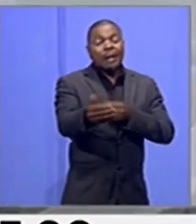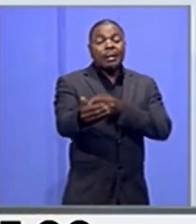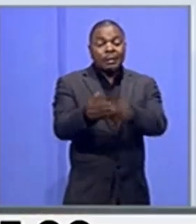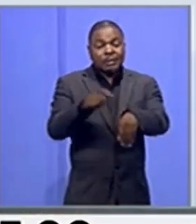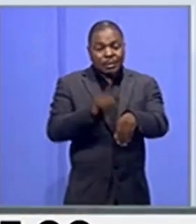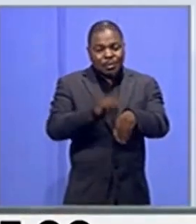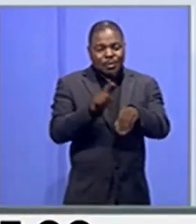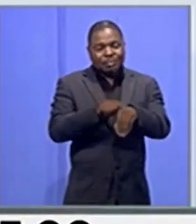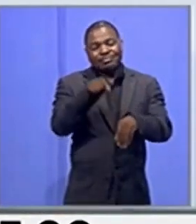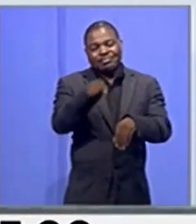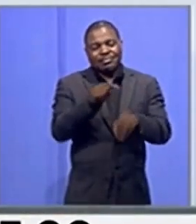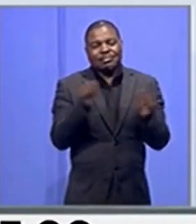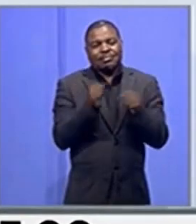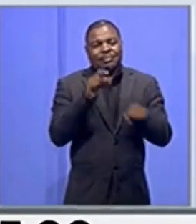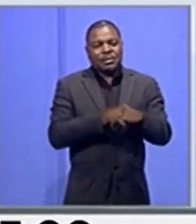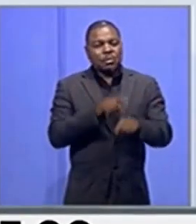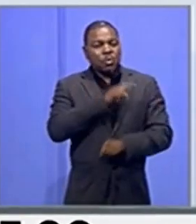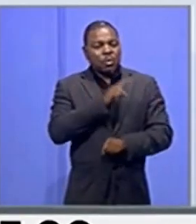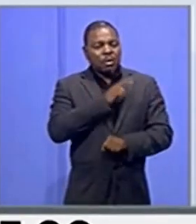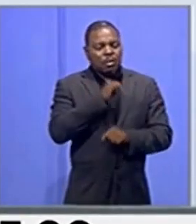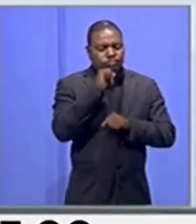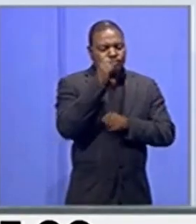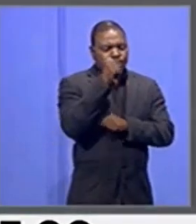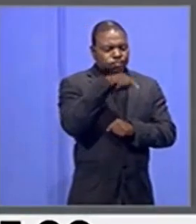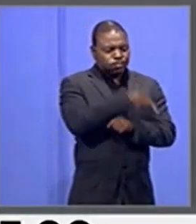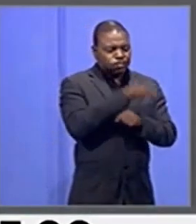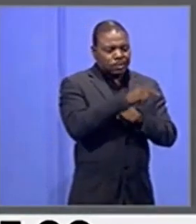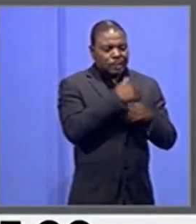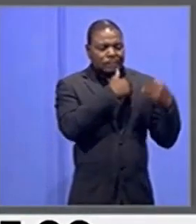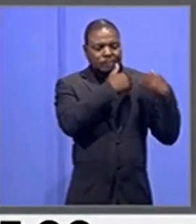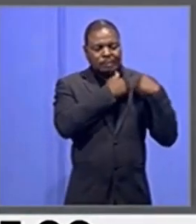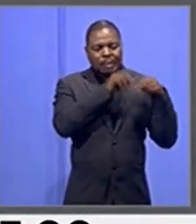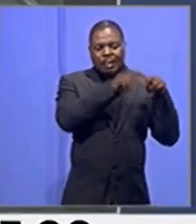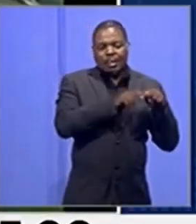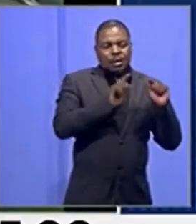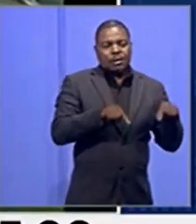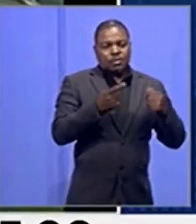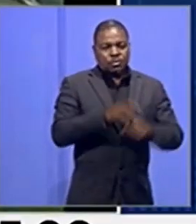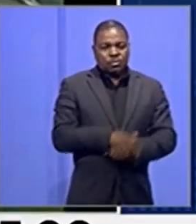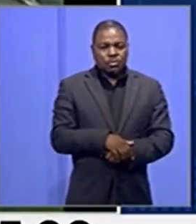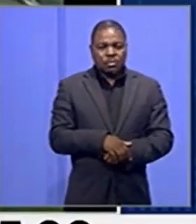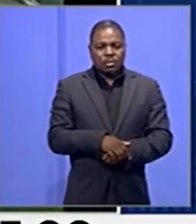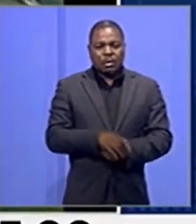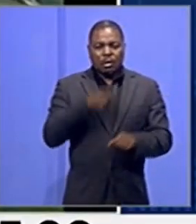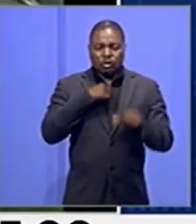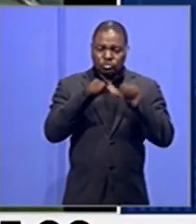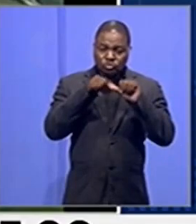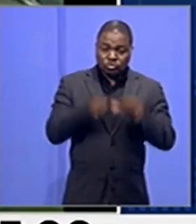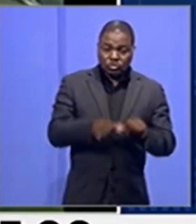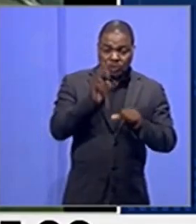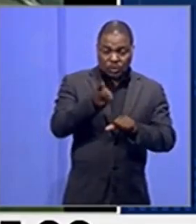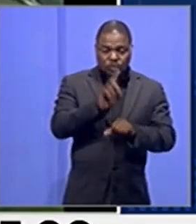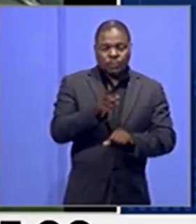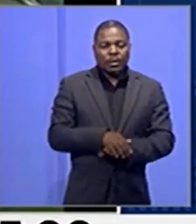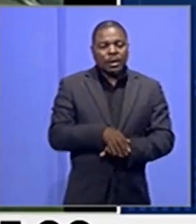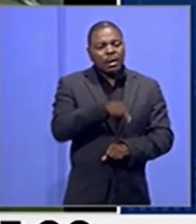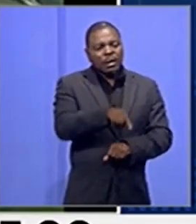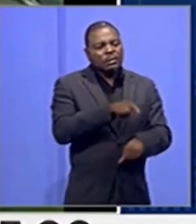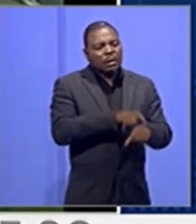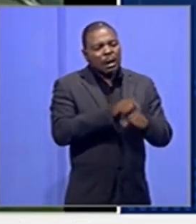sa go ga boima ka lebaka la go se tshepege ga diteišene tša yona tša go hloka motlakase. I need to stress that it is a